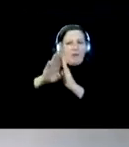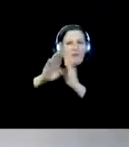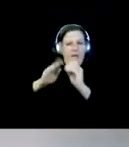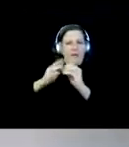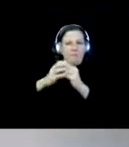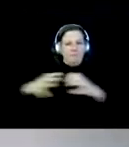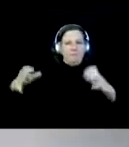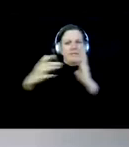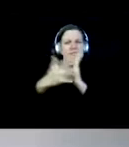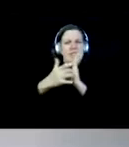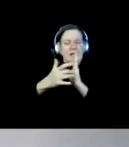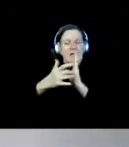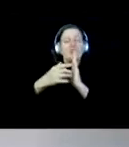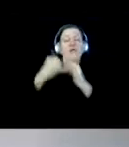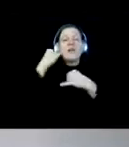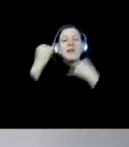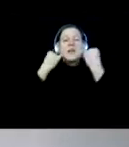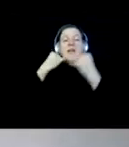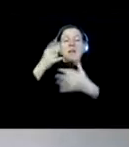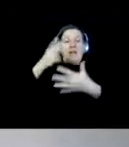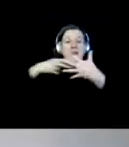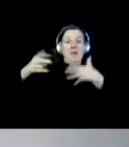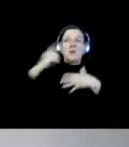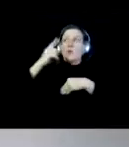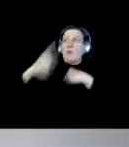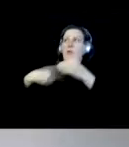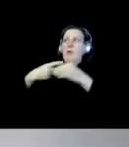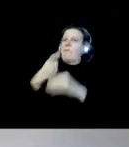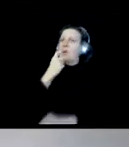transparency comes into play. Like when you think about glass, you think about transparency.